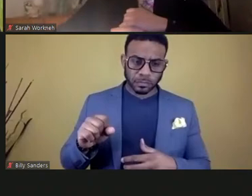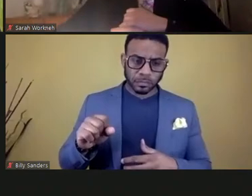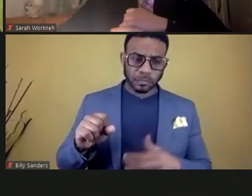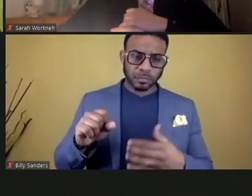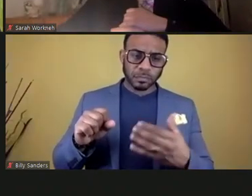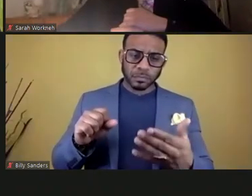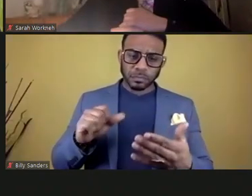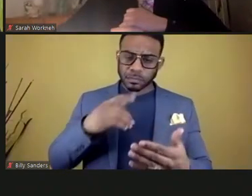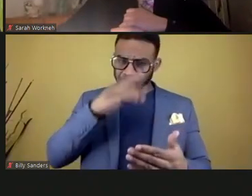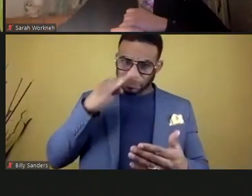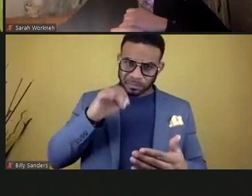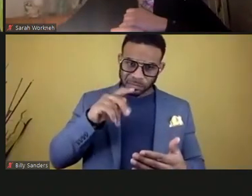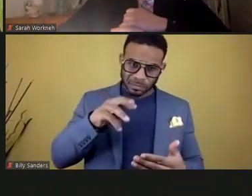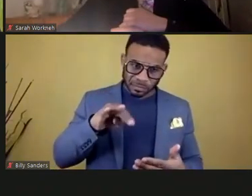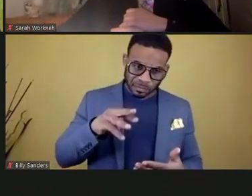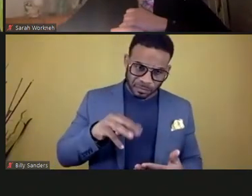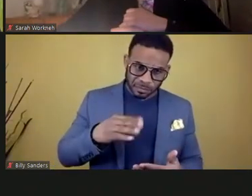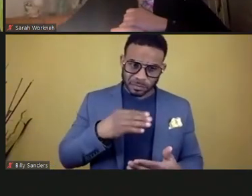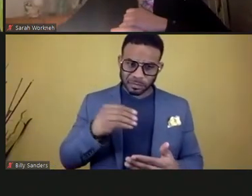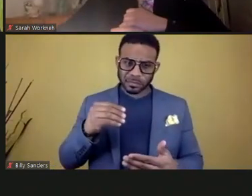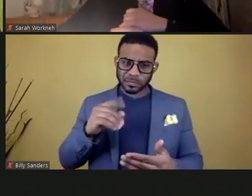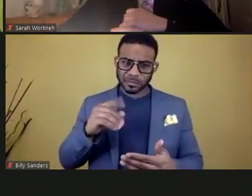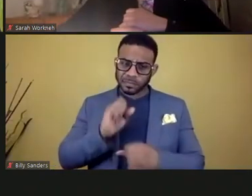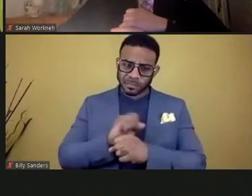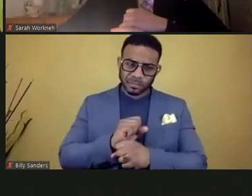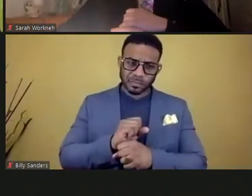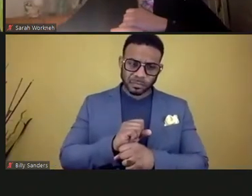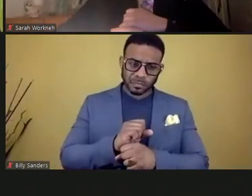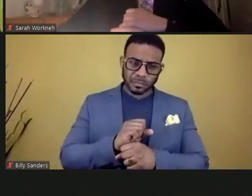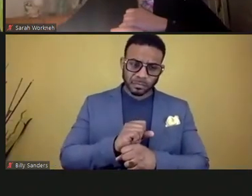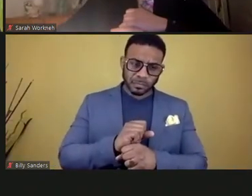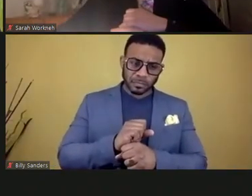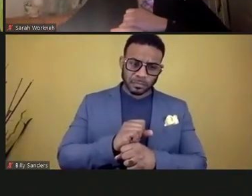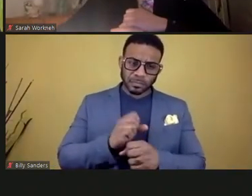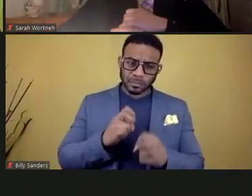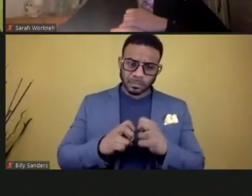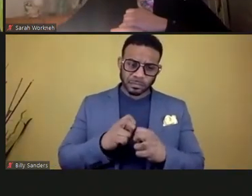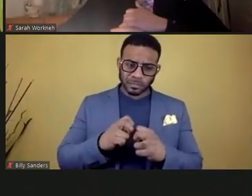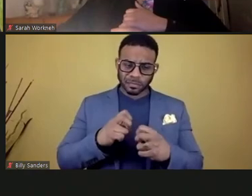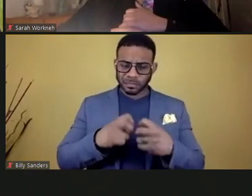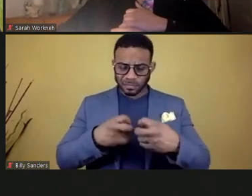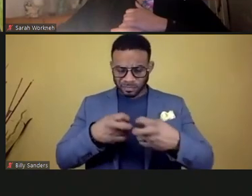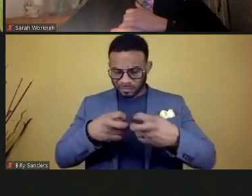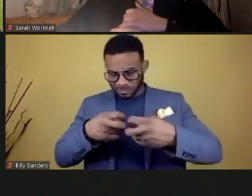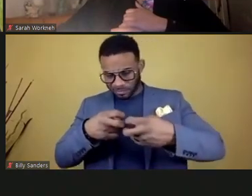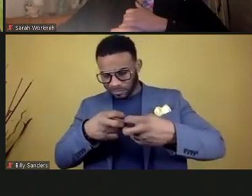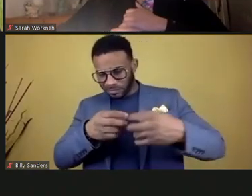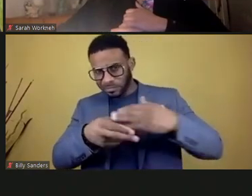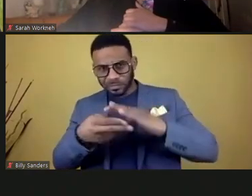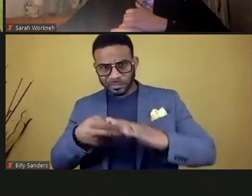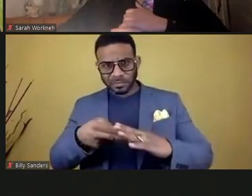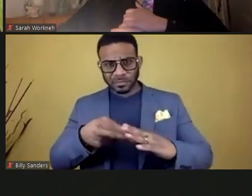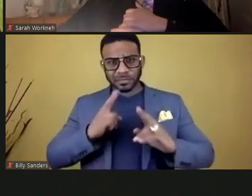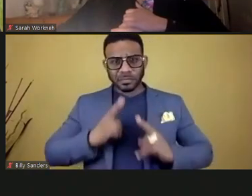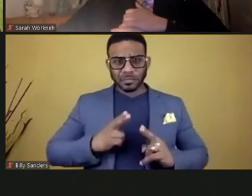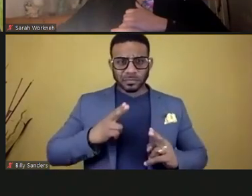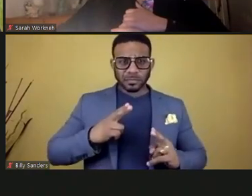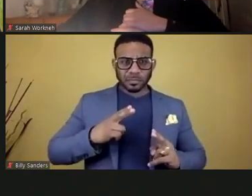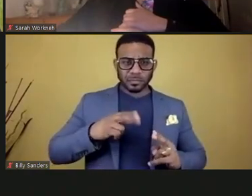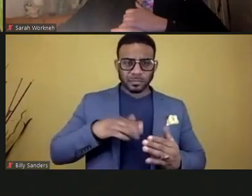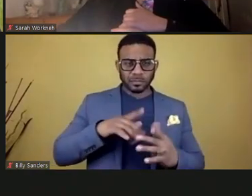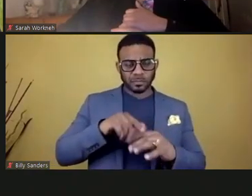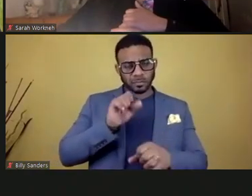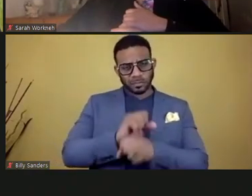pessimism, and really kind of problematizing a humanist approach to the